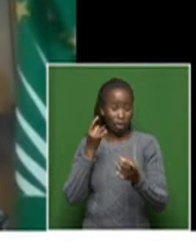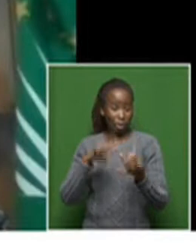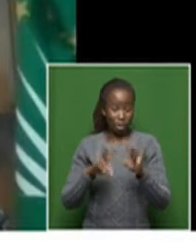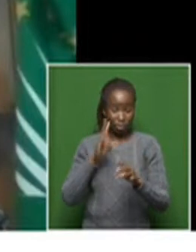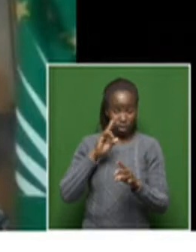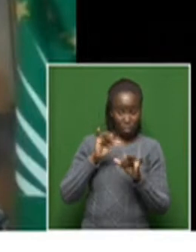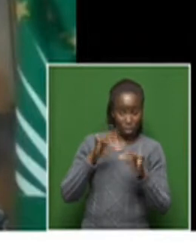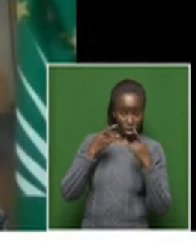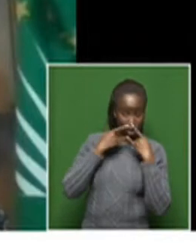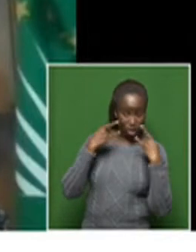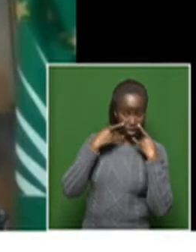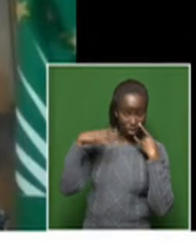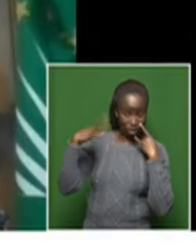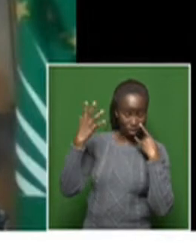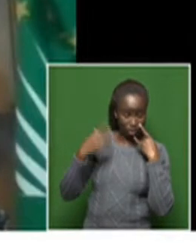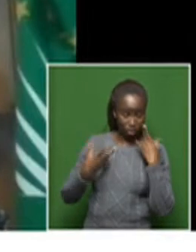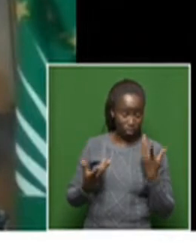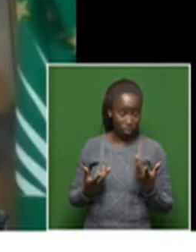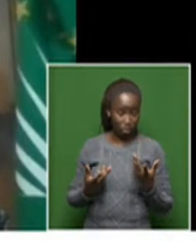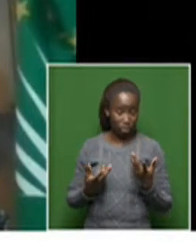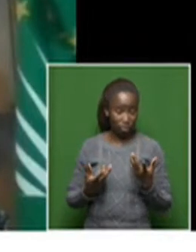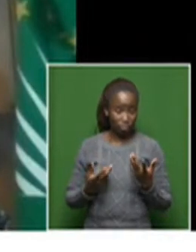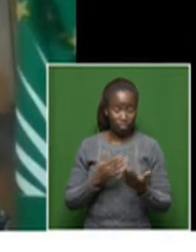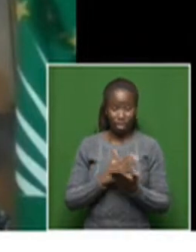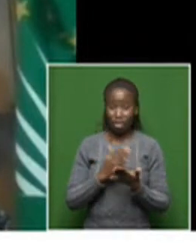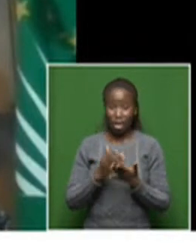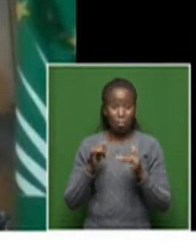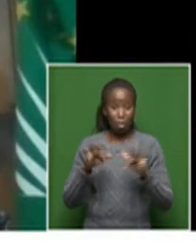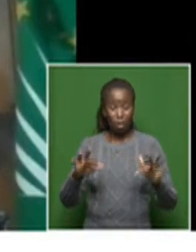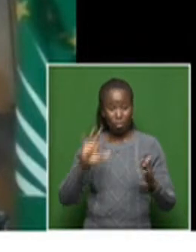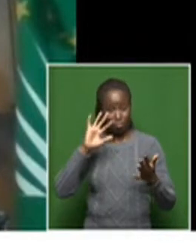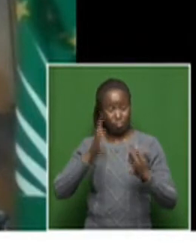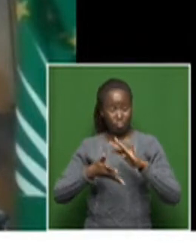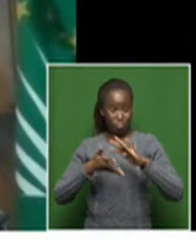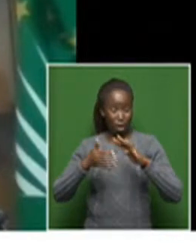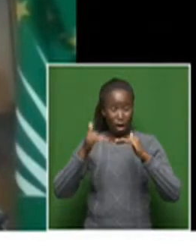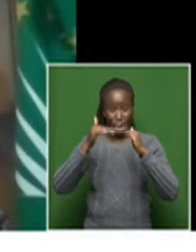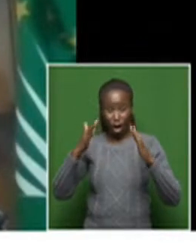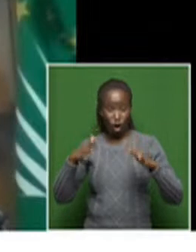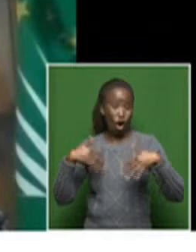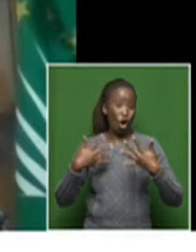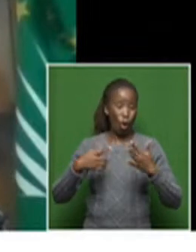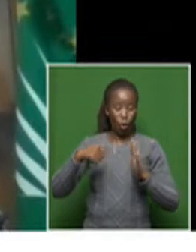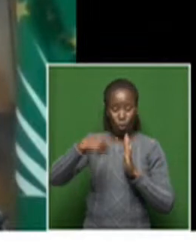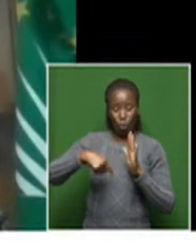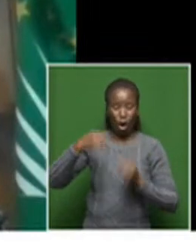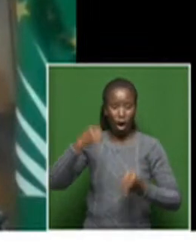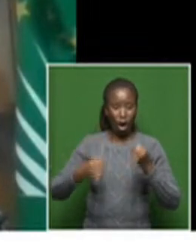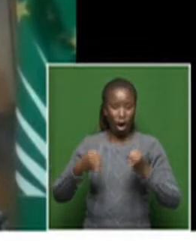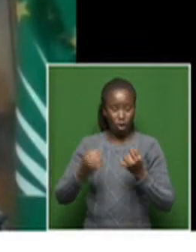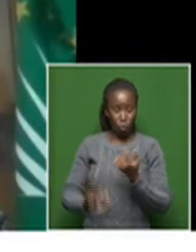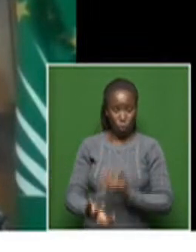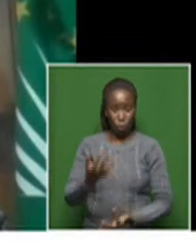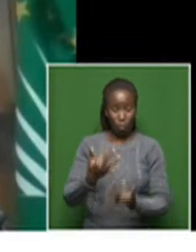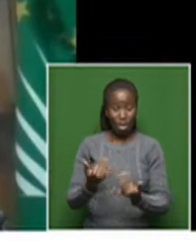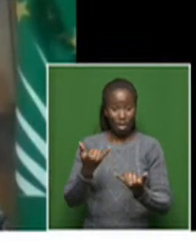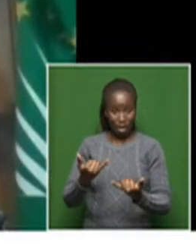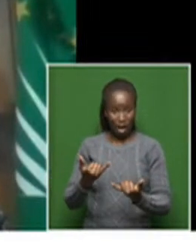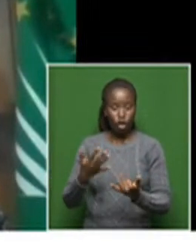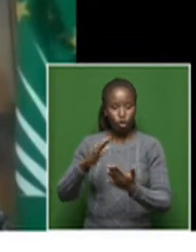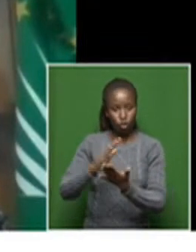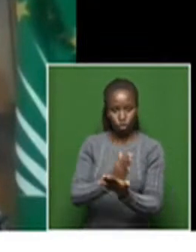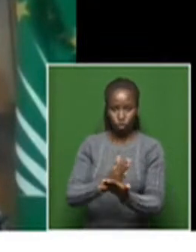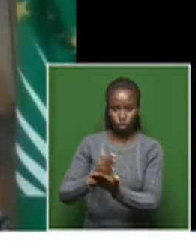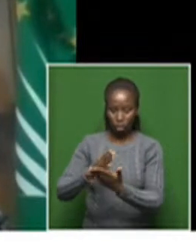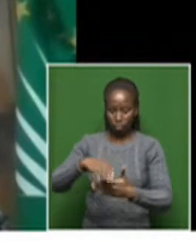well, some people almost destroying properties, burning tires. In the process, you are sharing these things and you're holding these things